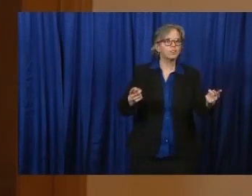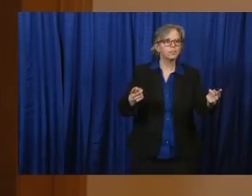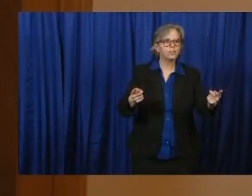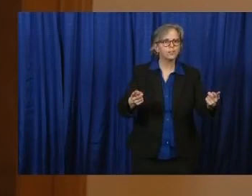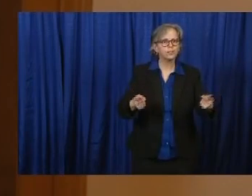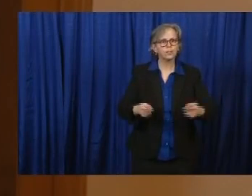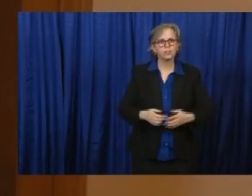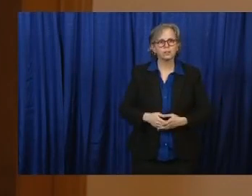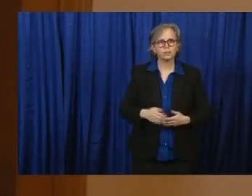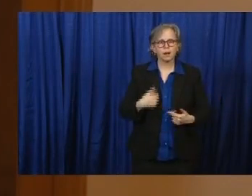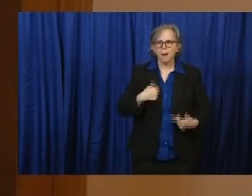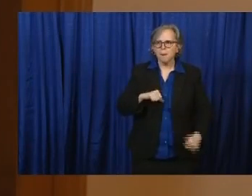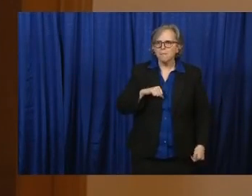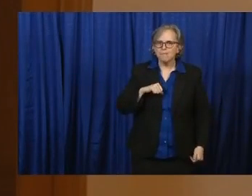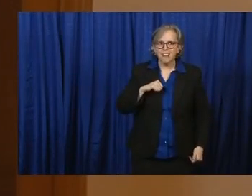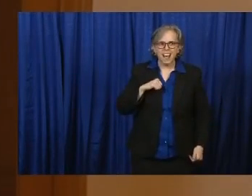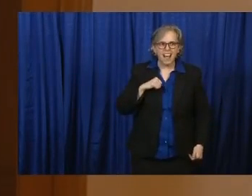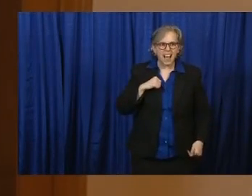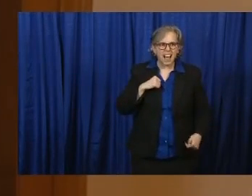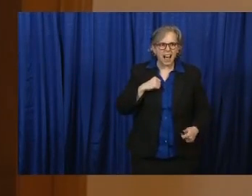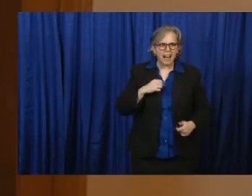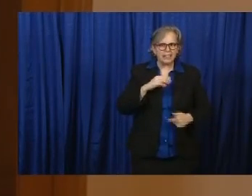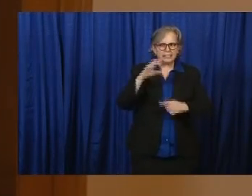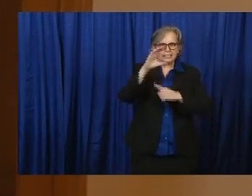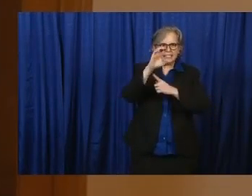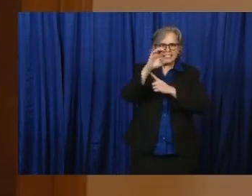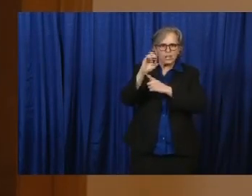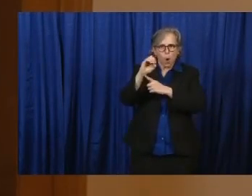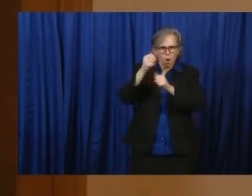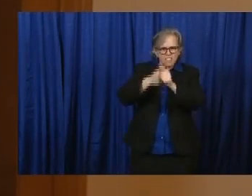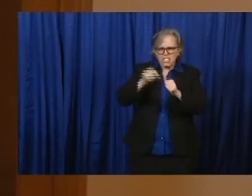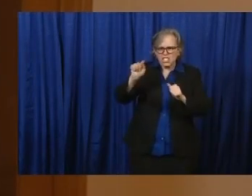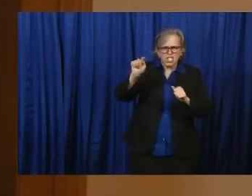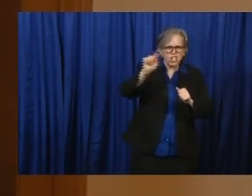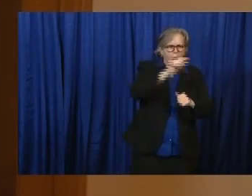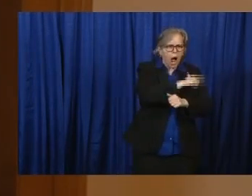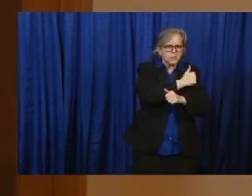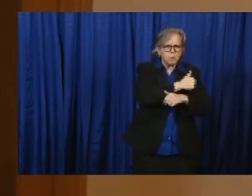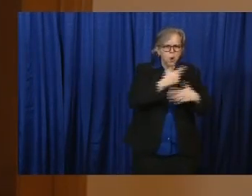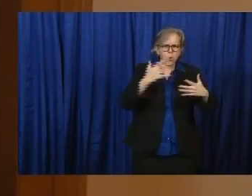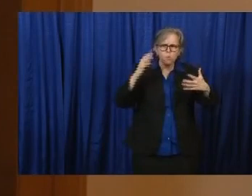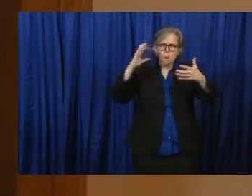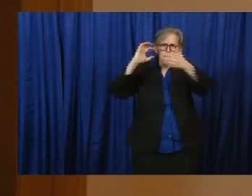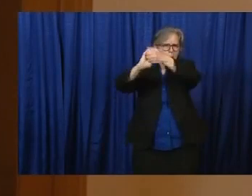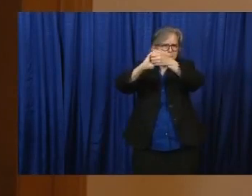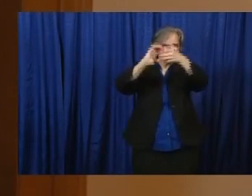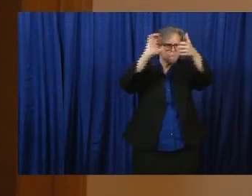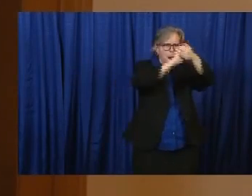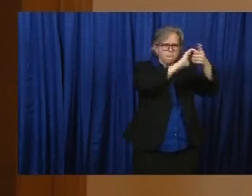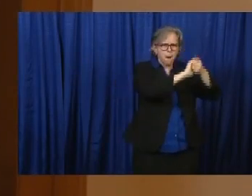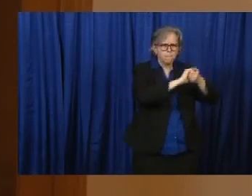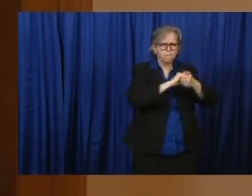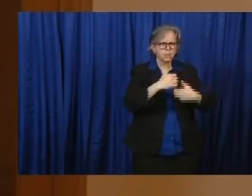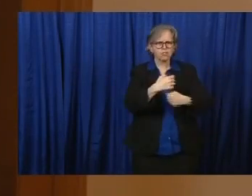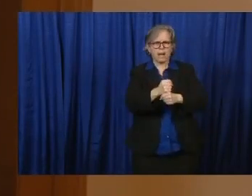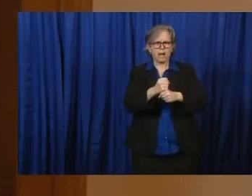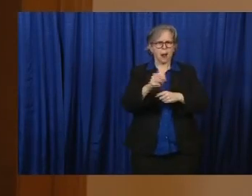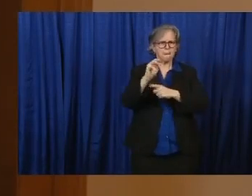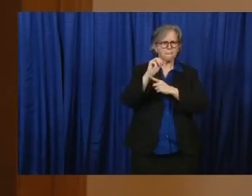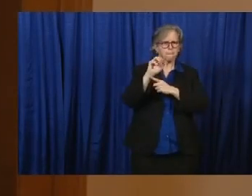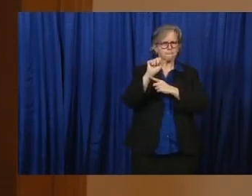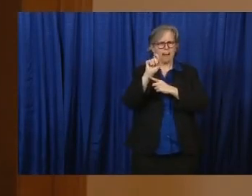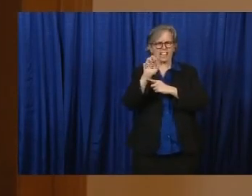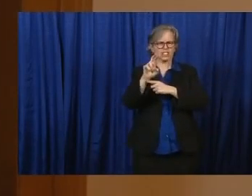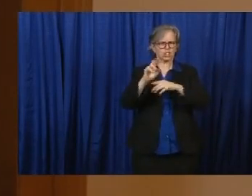of all these hospitals are working together to create a master system. That's what I'm spending my time working